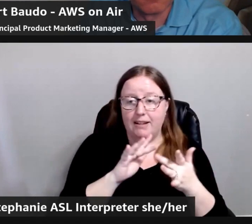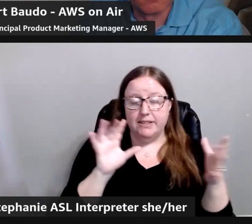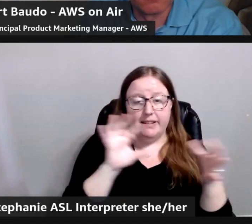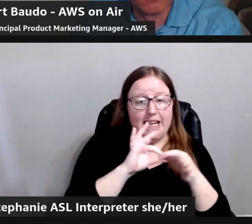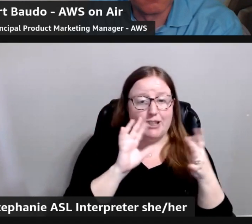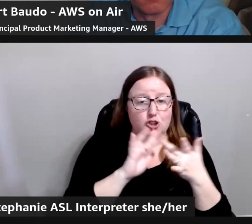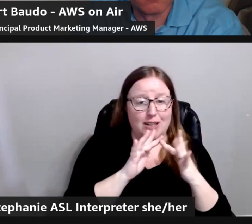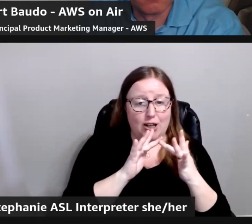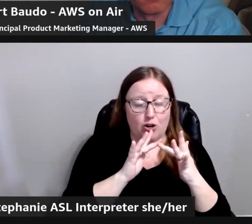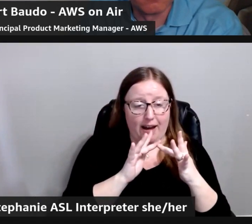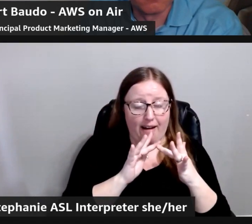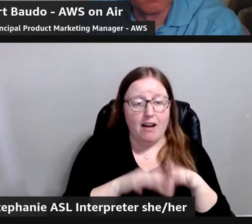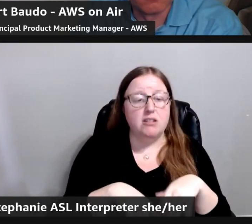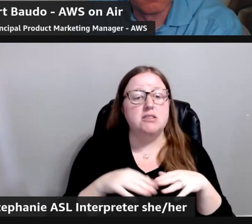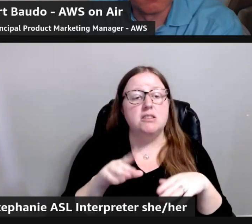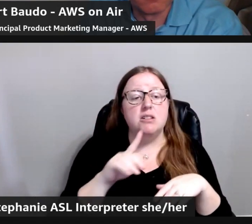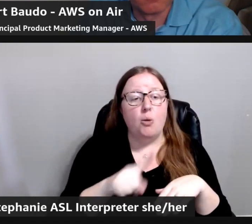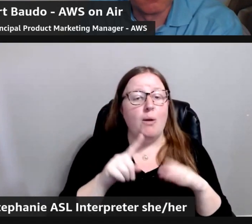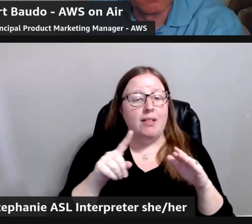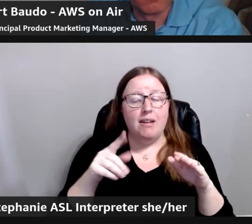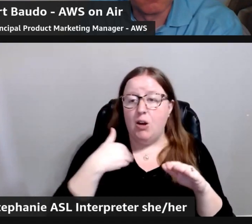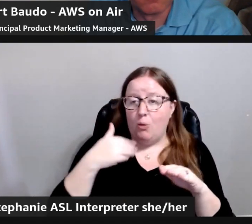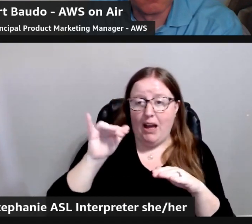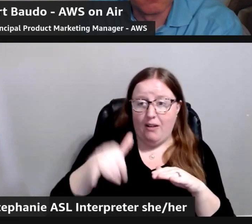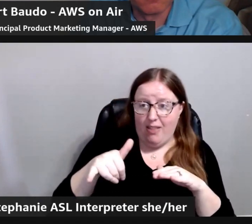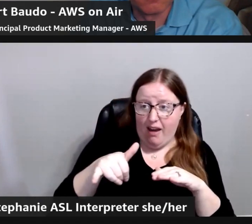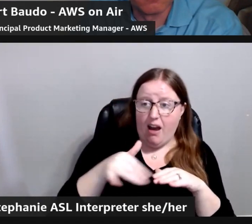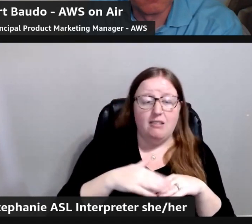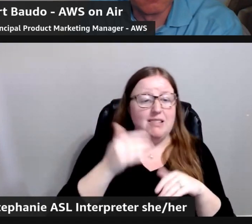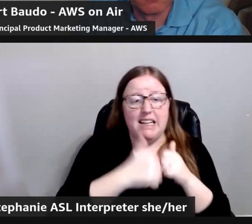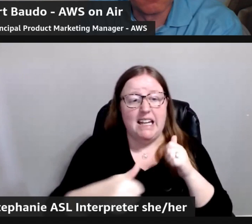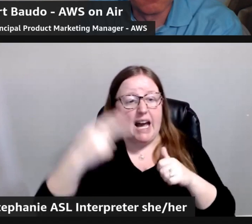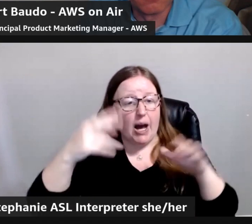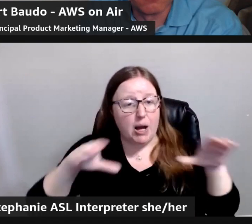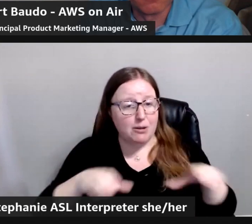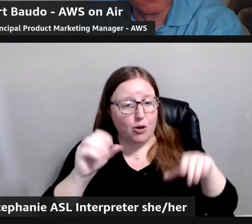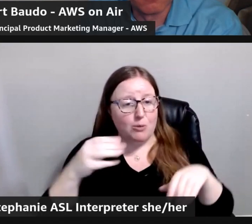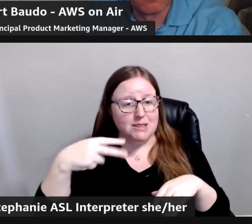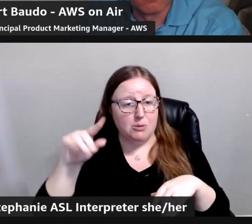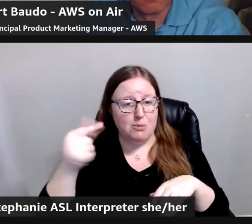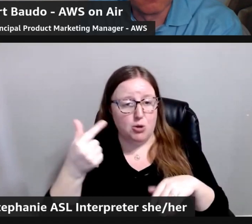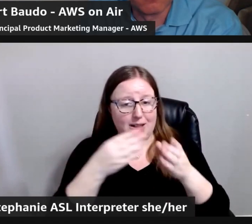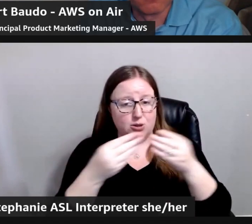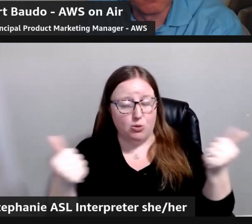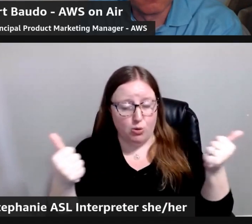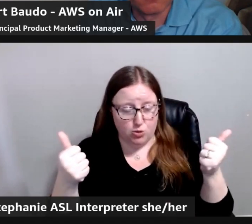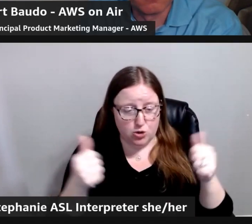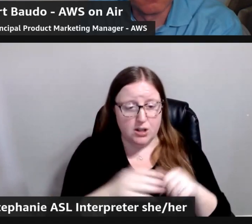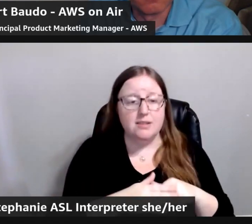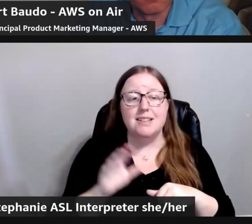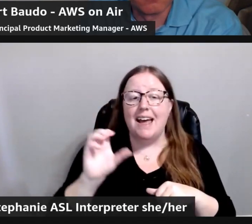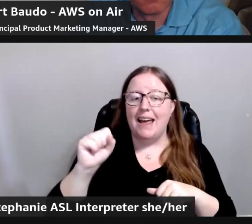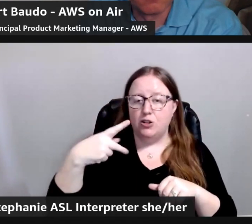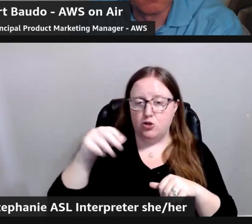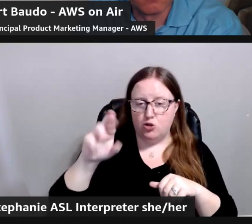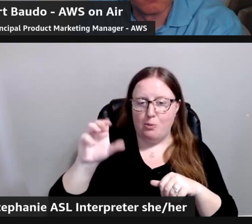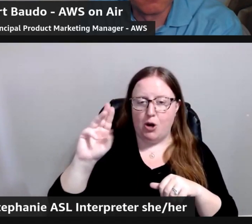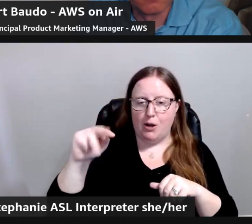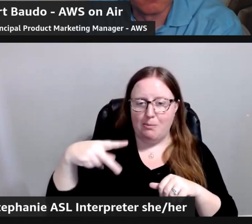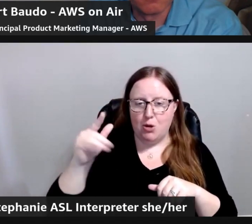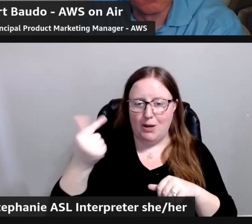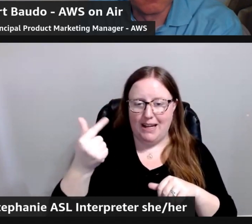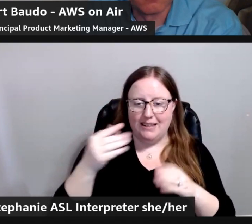laptop. Thanks to the AWS stack, we have any number of high performance computing solutions and indeed supercomputing solutions that take